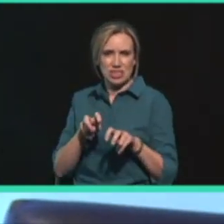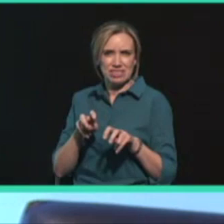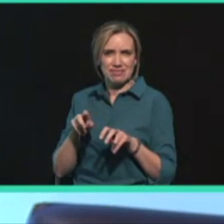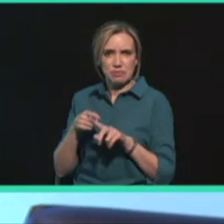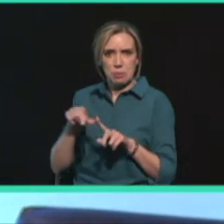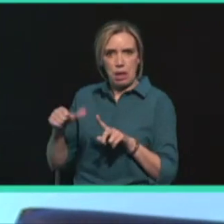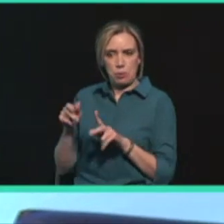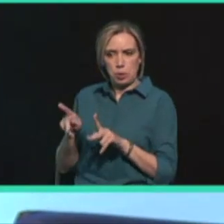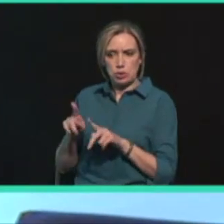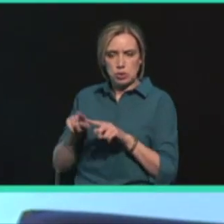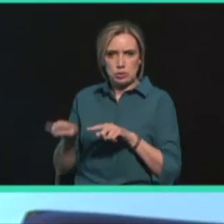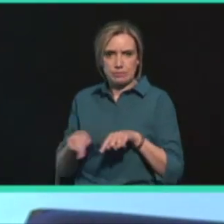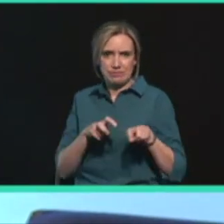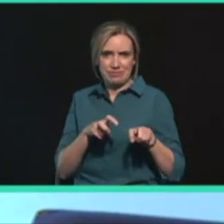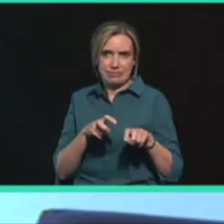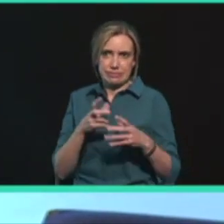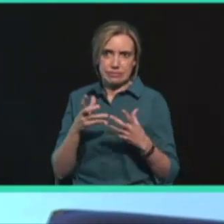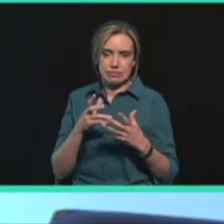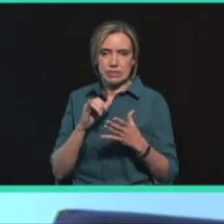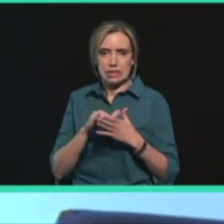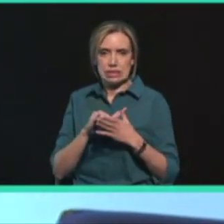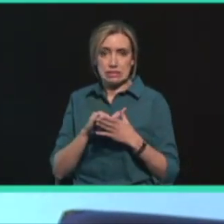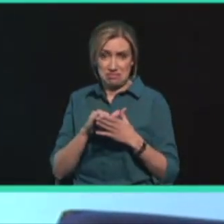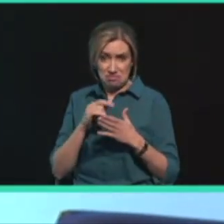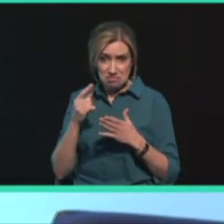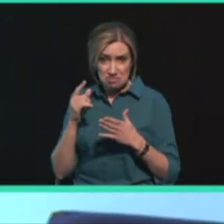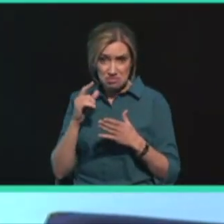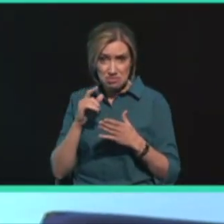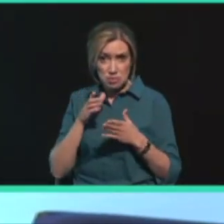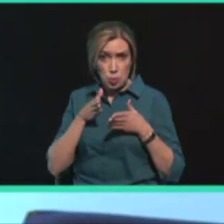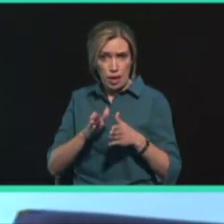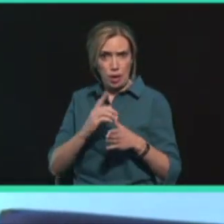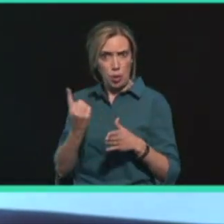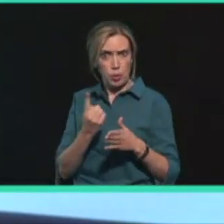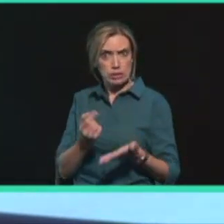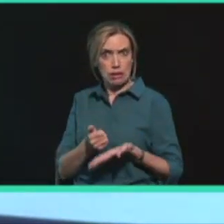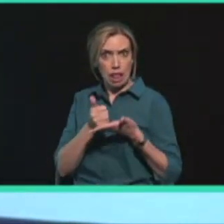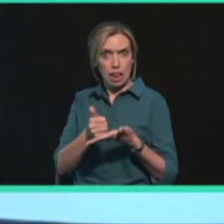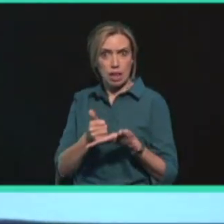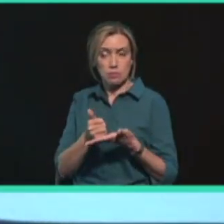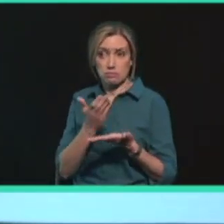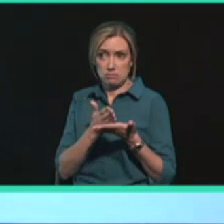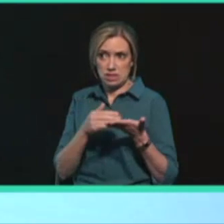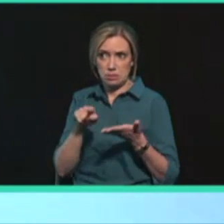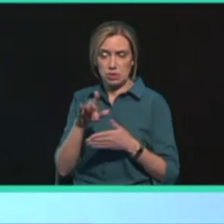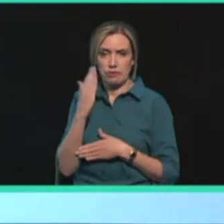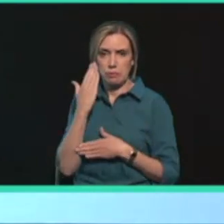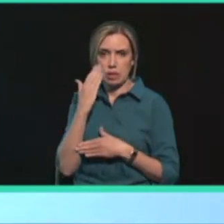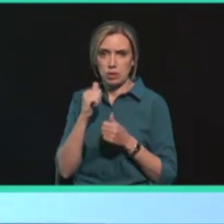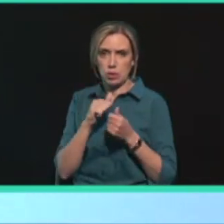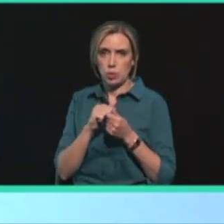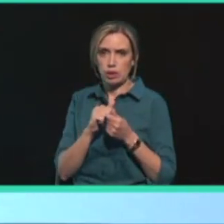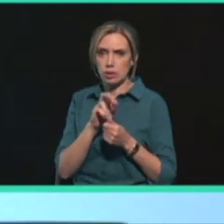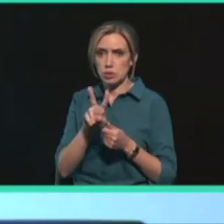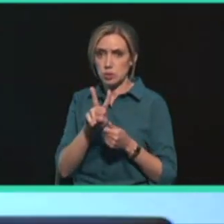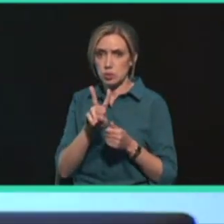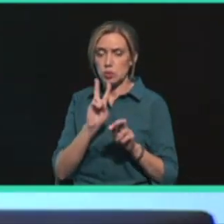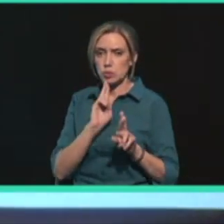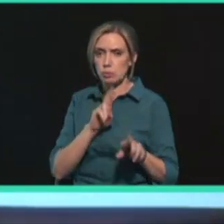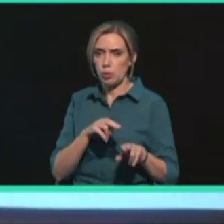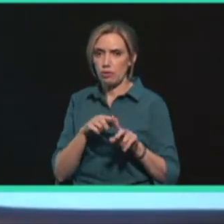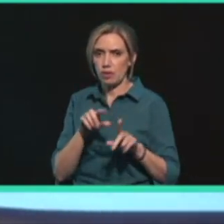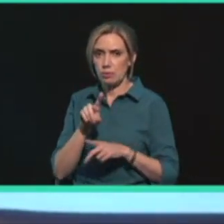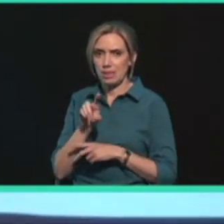So the question is, does it always help, fecal microbiota transplantation? And maybe some of you are familiar with some 2 reports from the